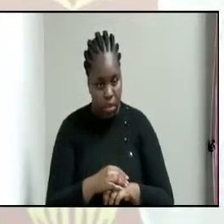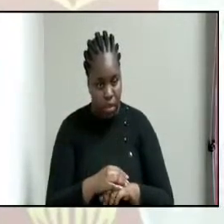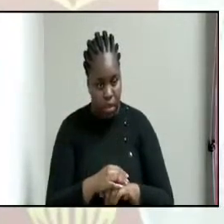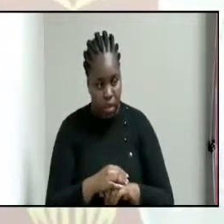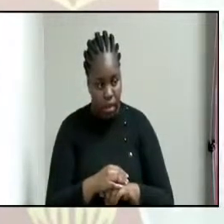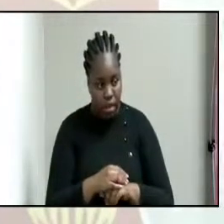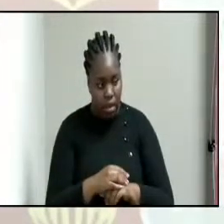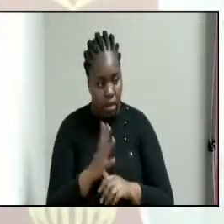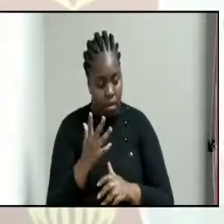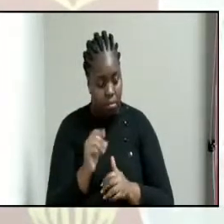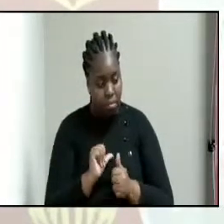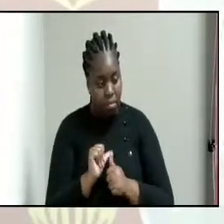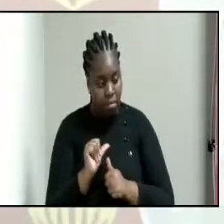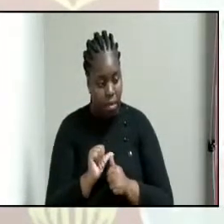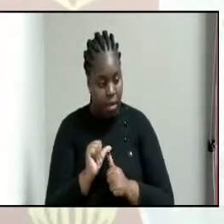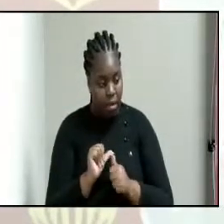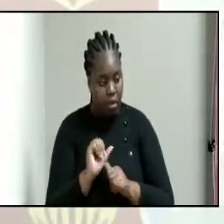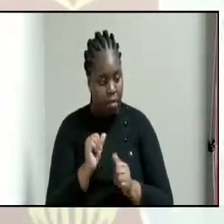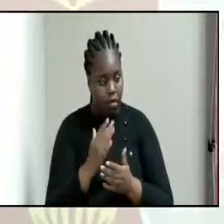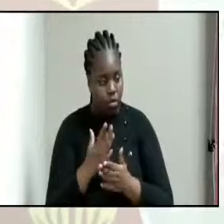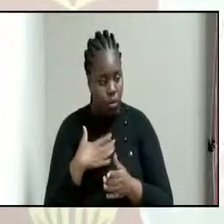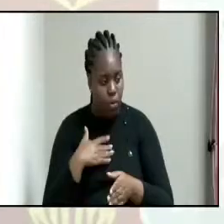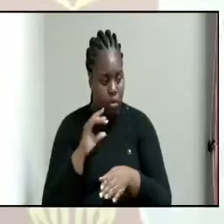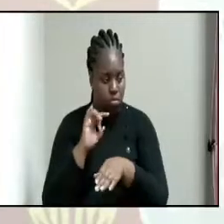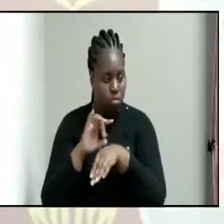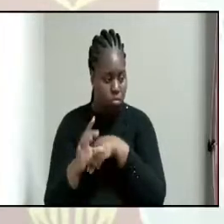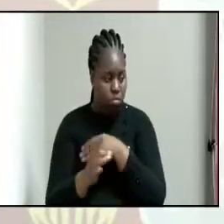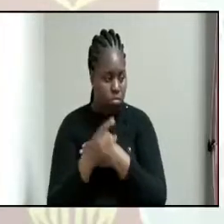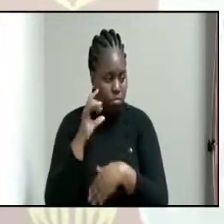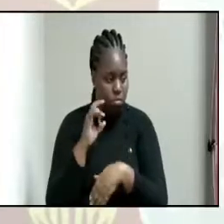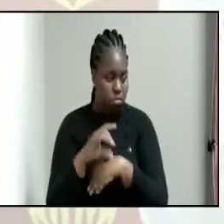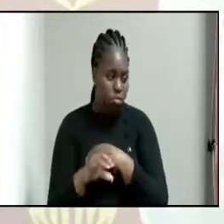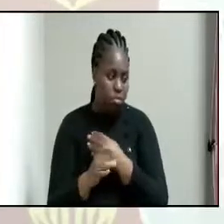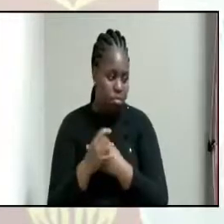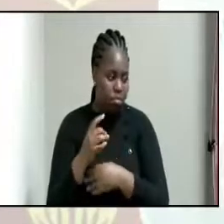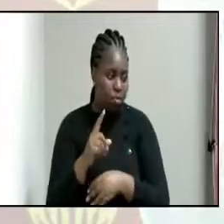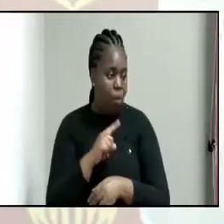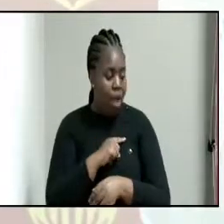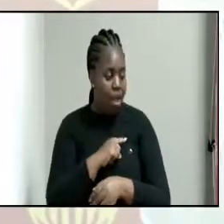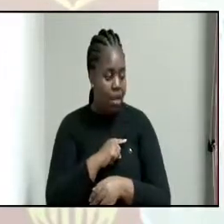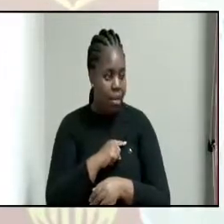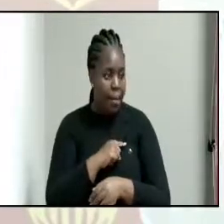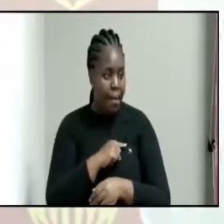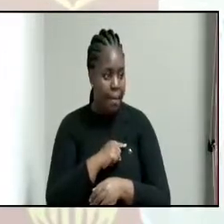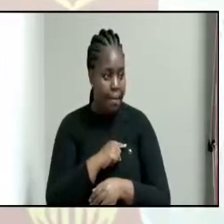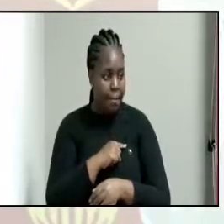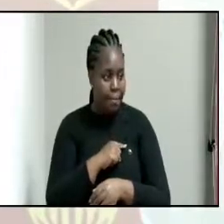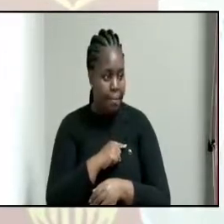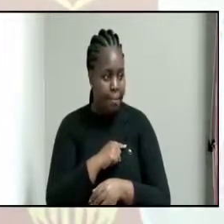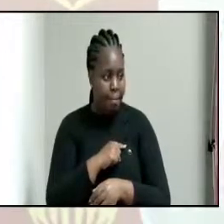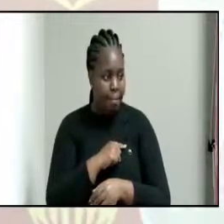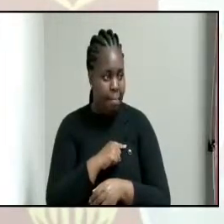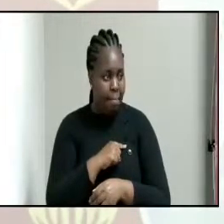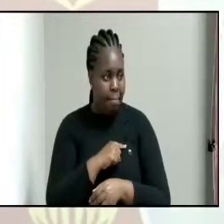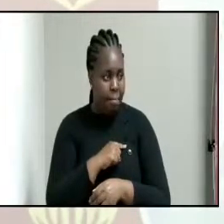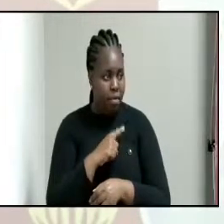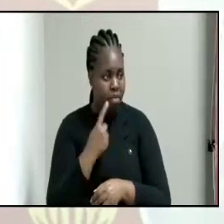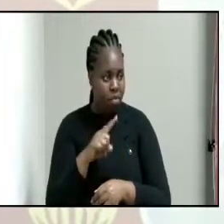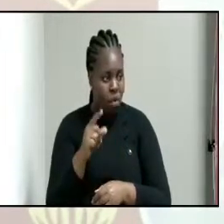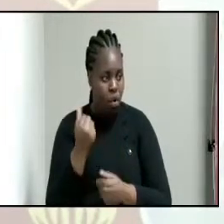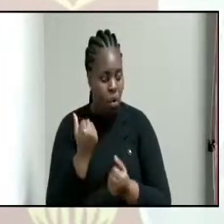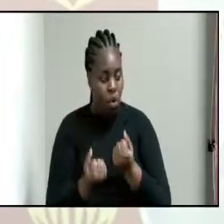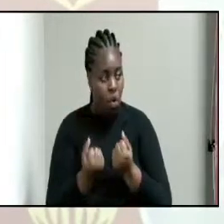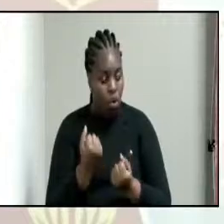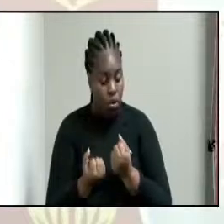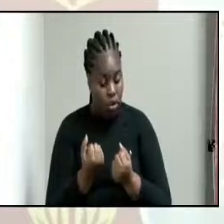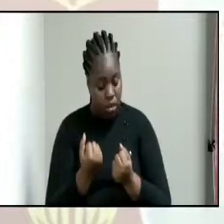it is better for consultative measures because taking matters to court for